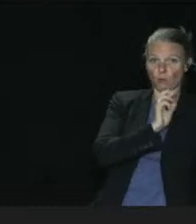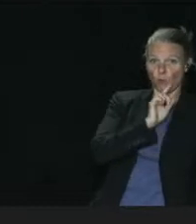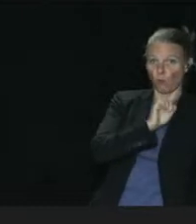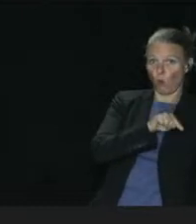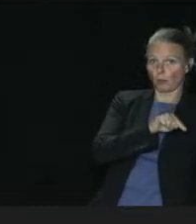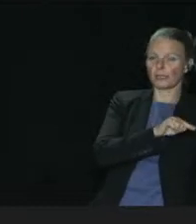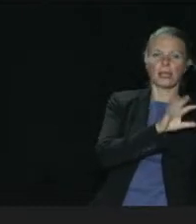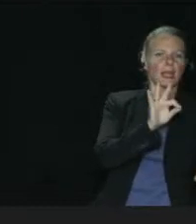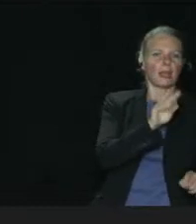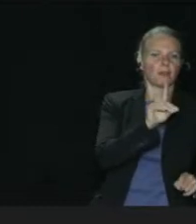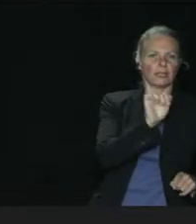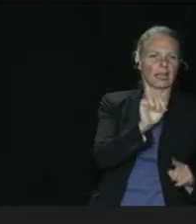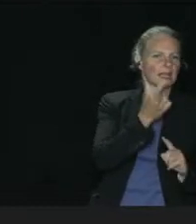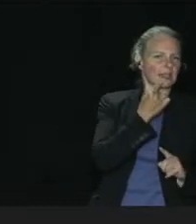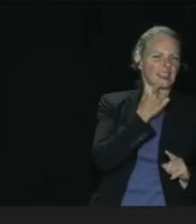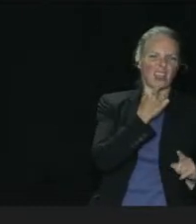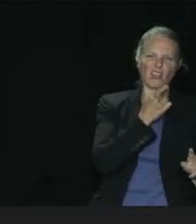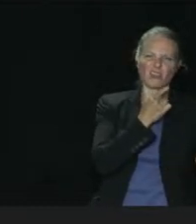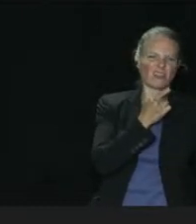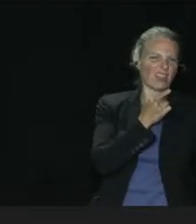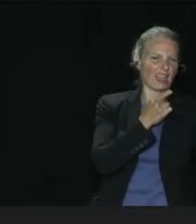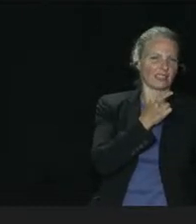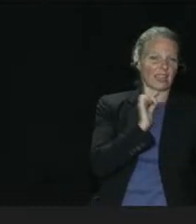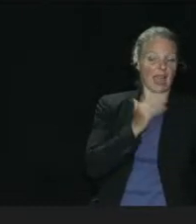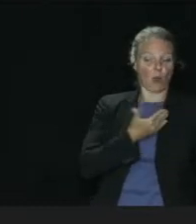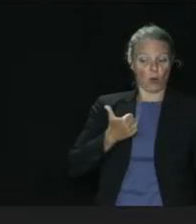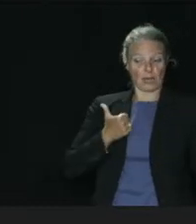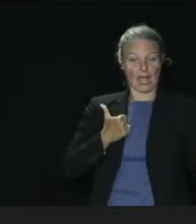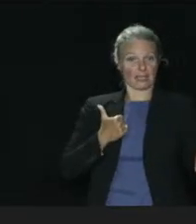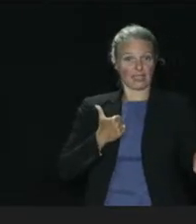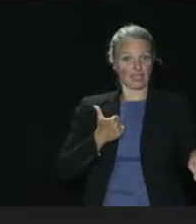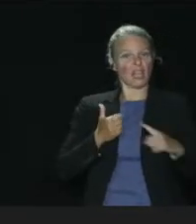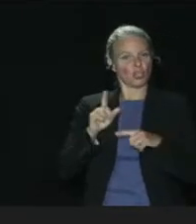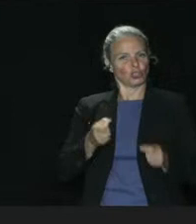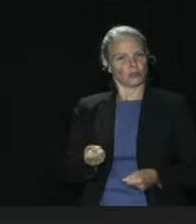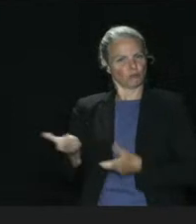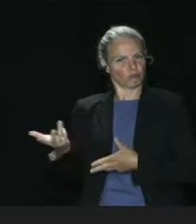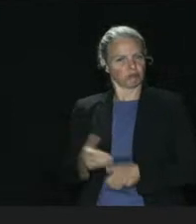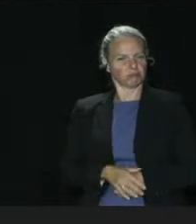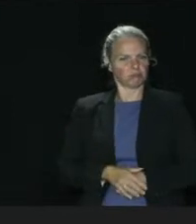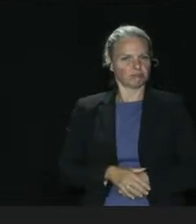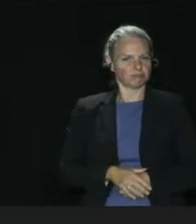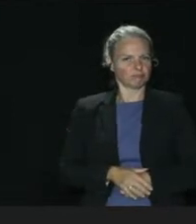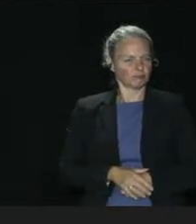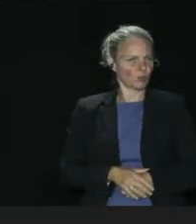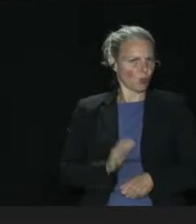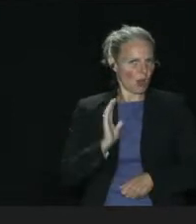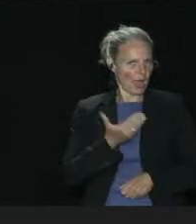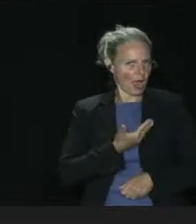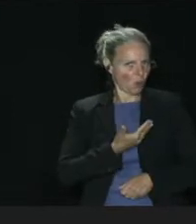is calling for a lot of those doses that came out of that plant to be scrapped. I'm wondering where we stand with ours.